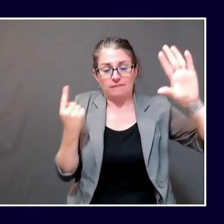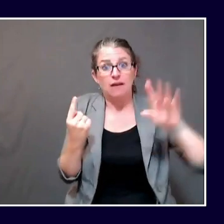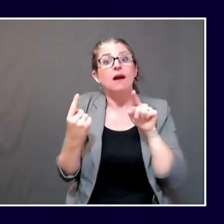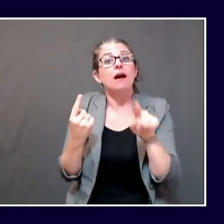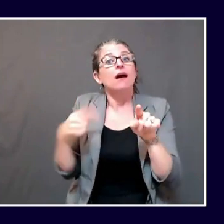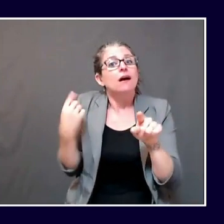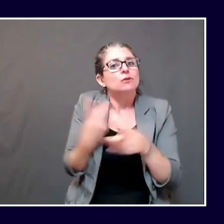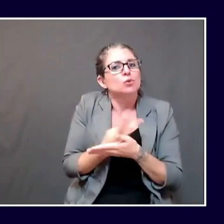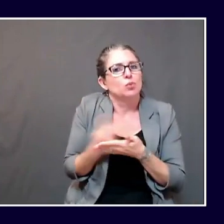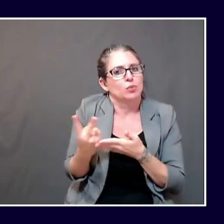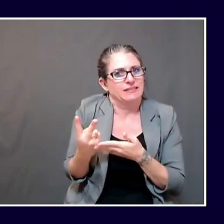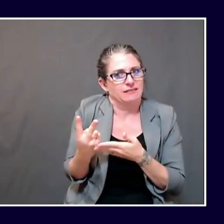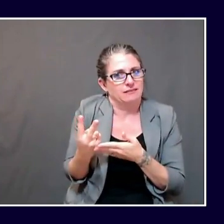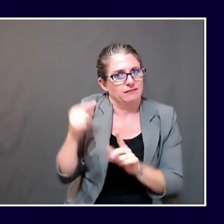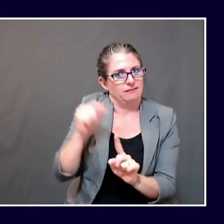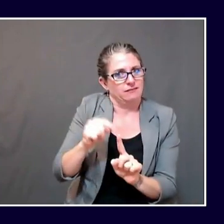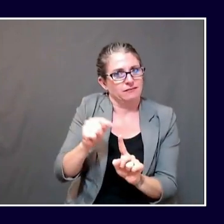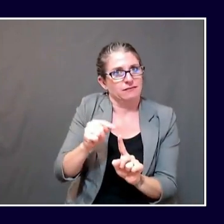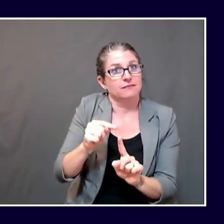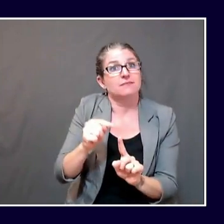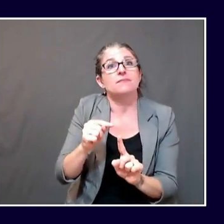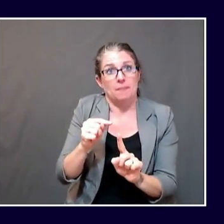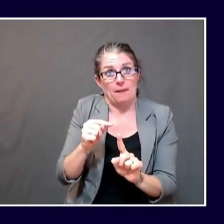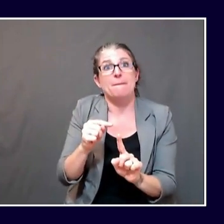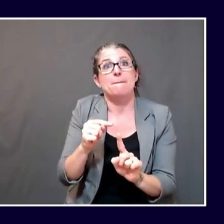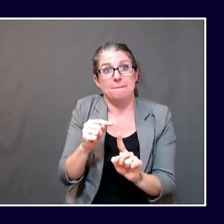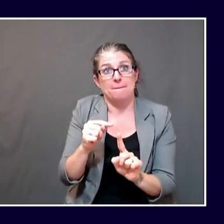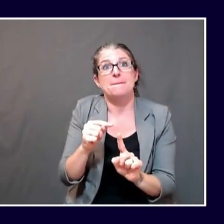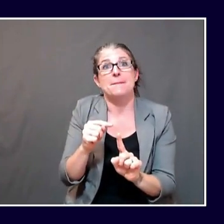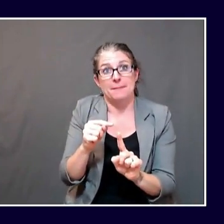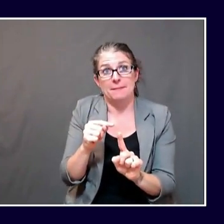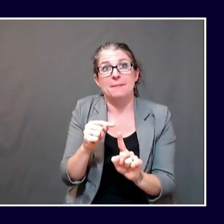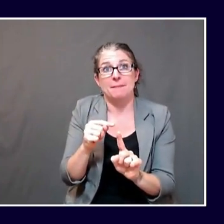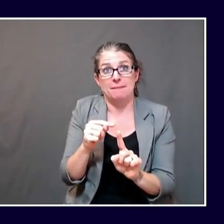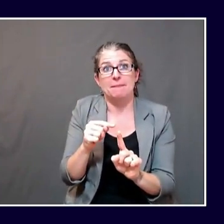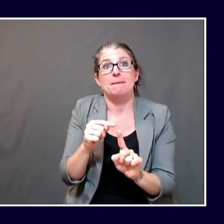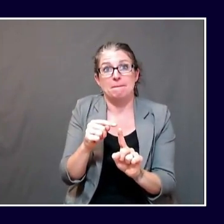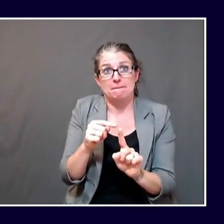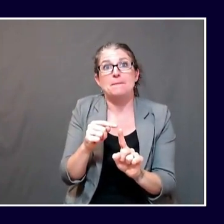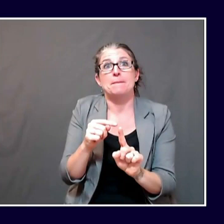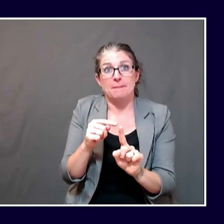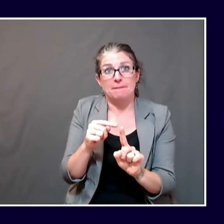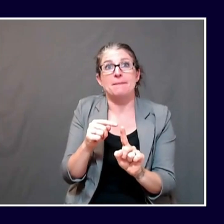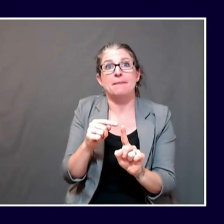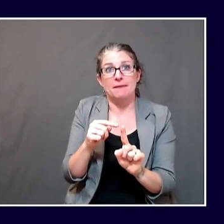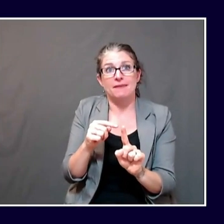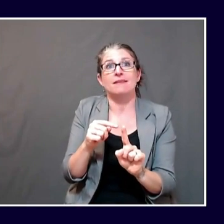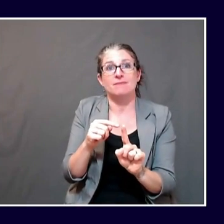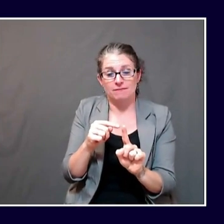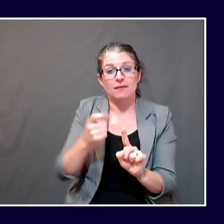where previously there had been fewer cases. To put that number in perspective, of the